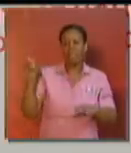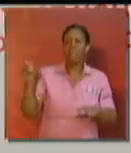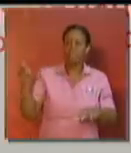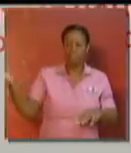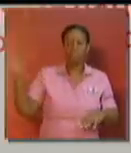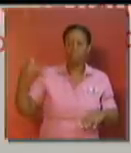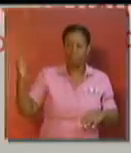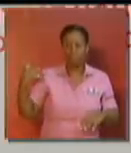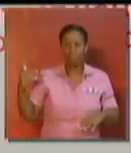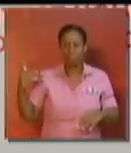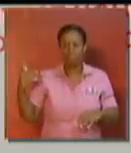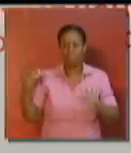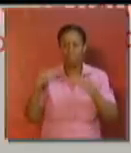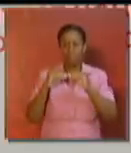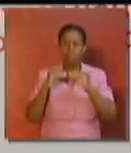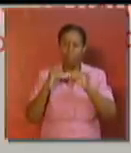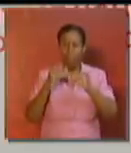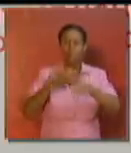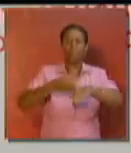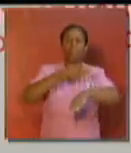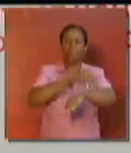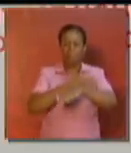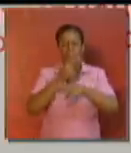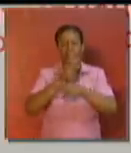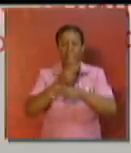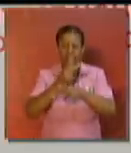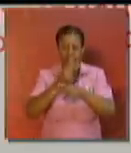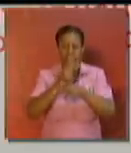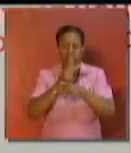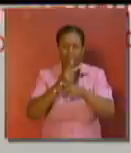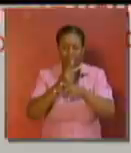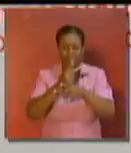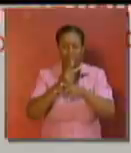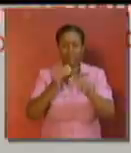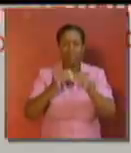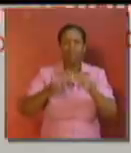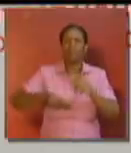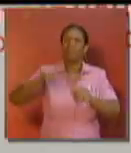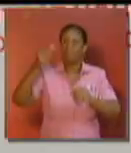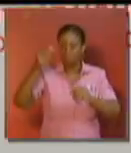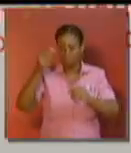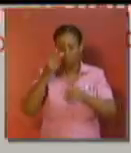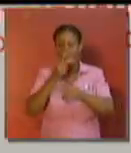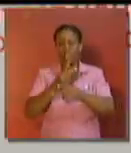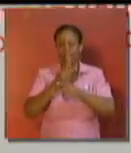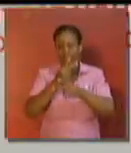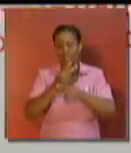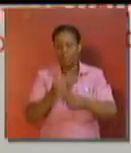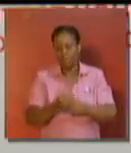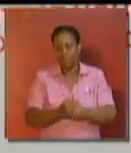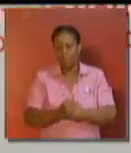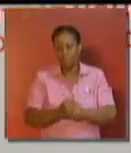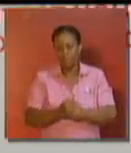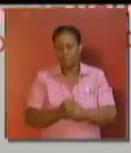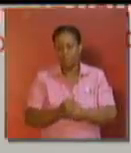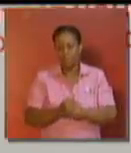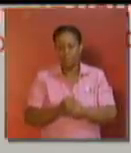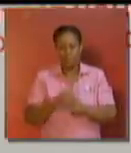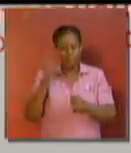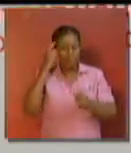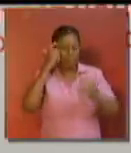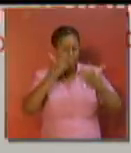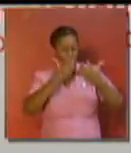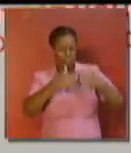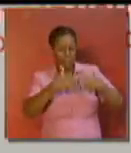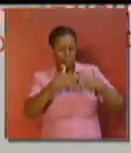The monitoring of the pulse oximeter, that little machine that they put on your finger to check your oxygen levels, that's an